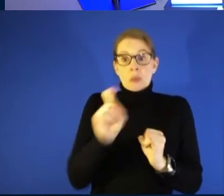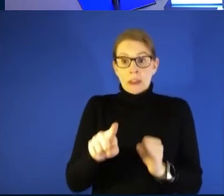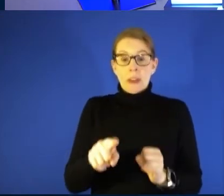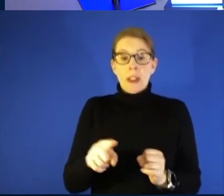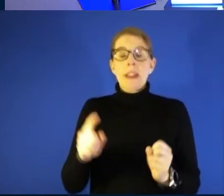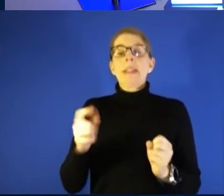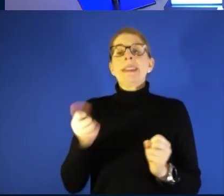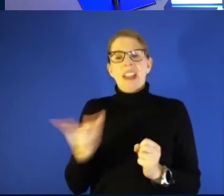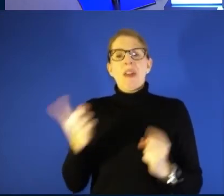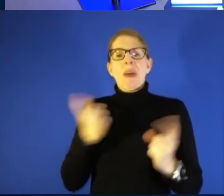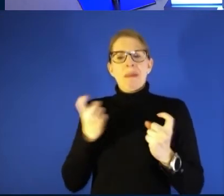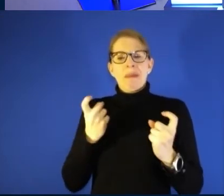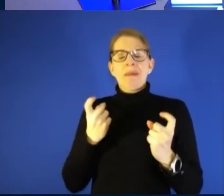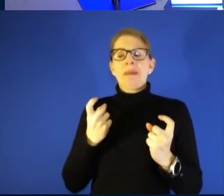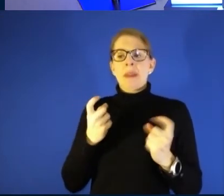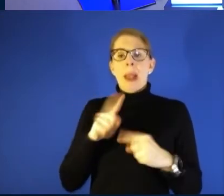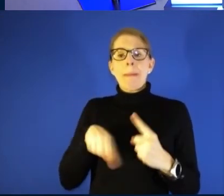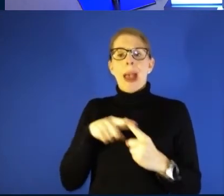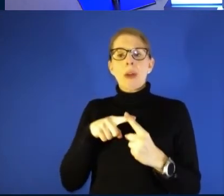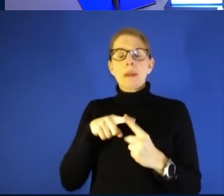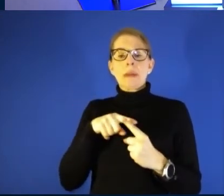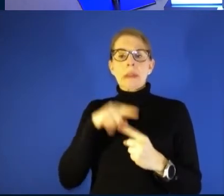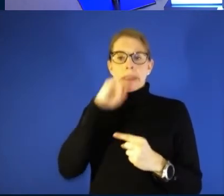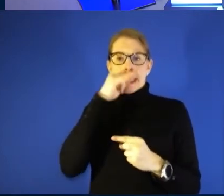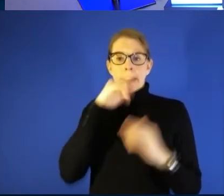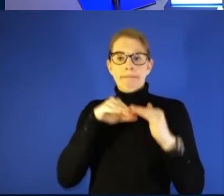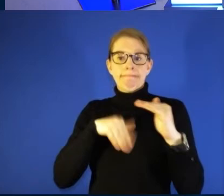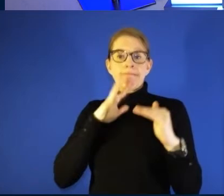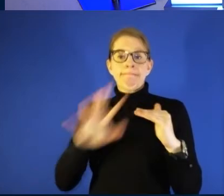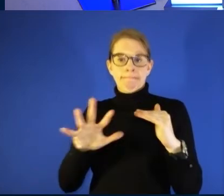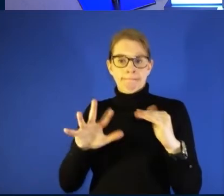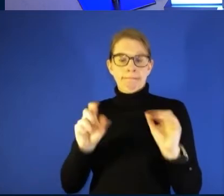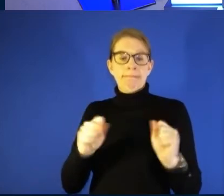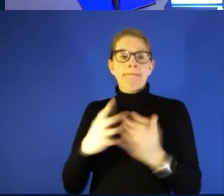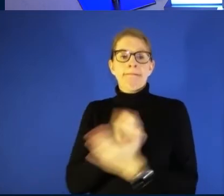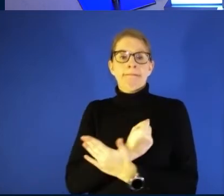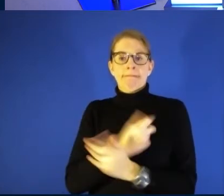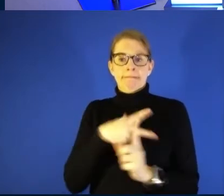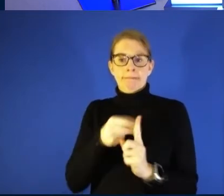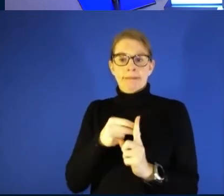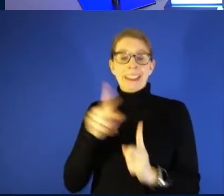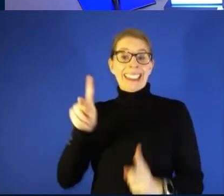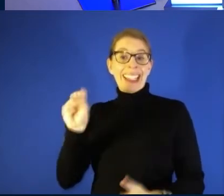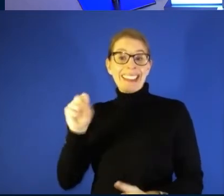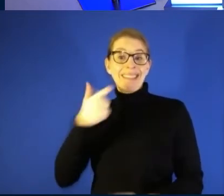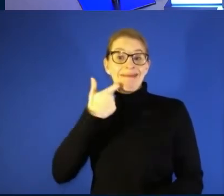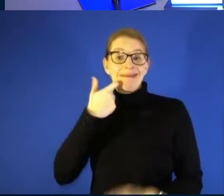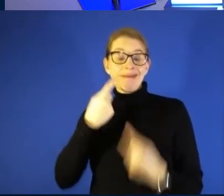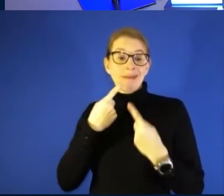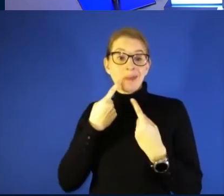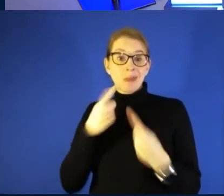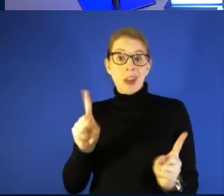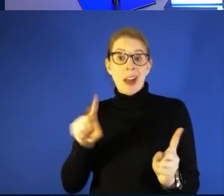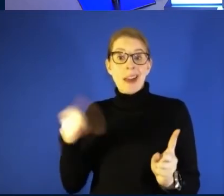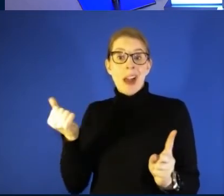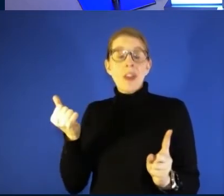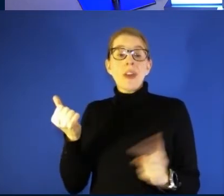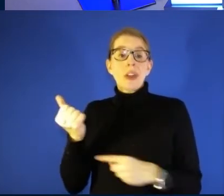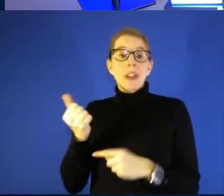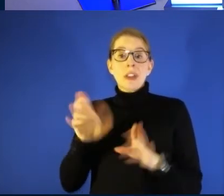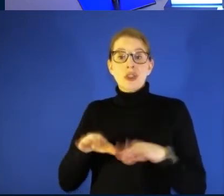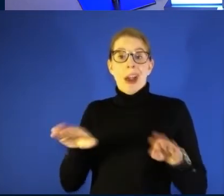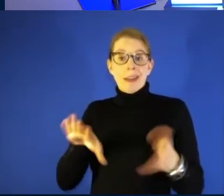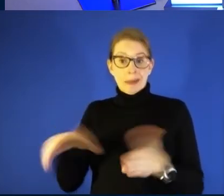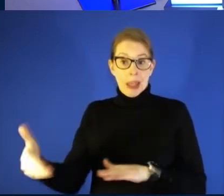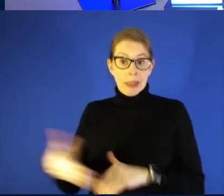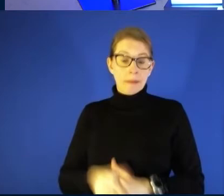ask about kids under 5 being able to get vaccinated, and especially since Kansas just recently reported another child death. But